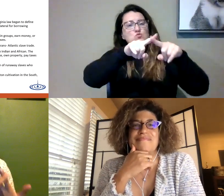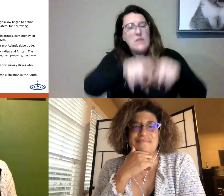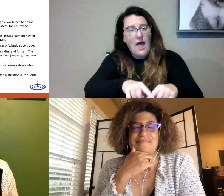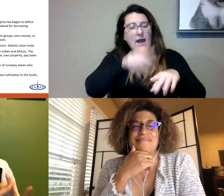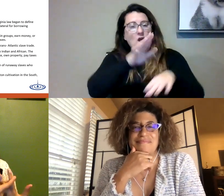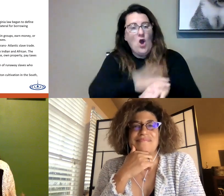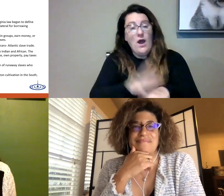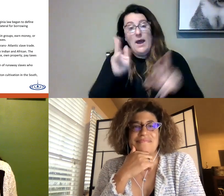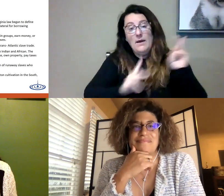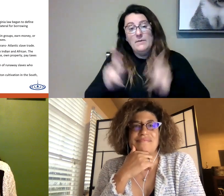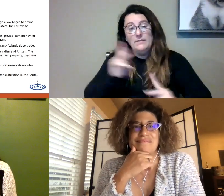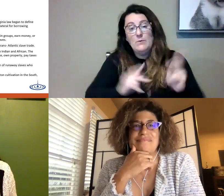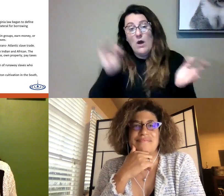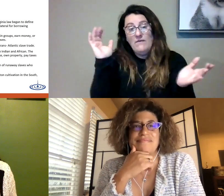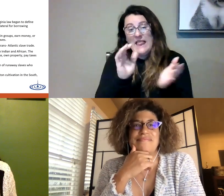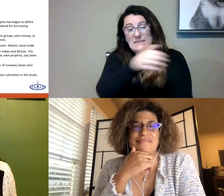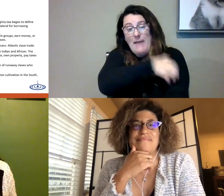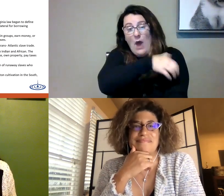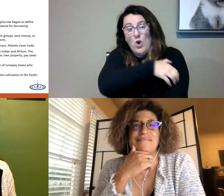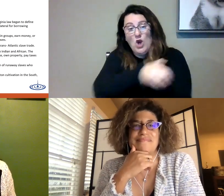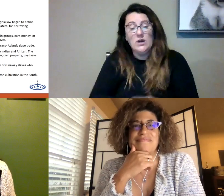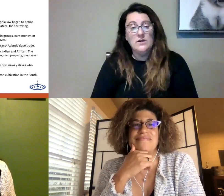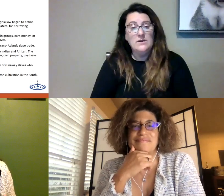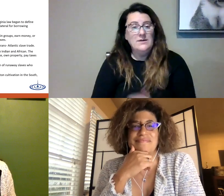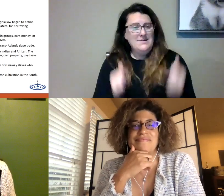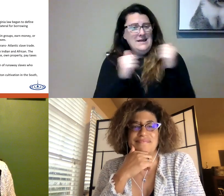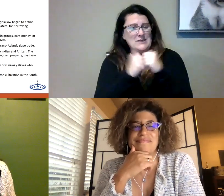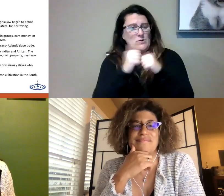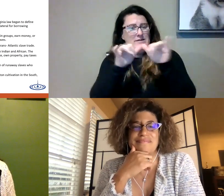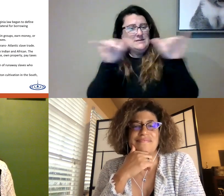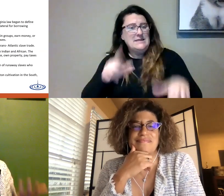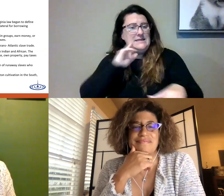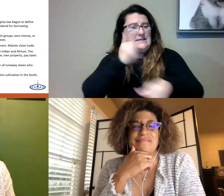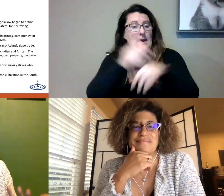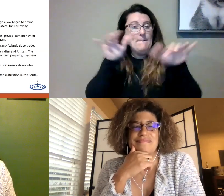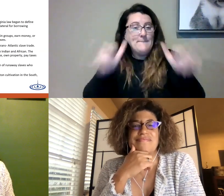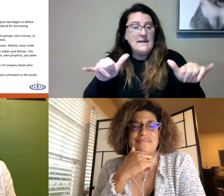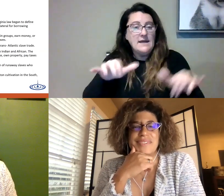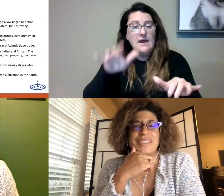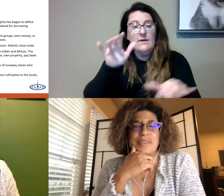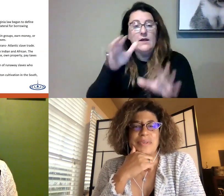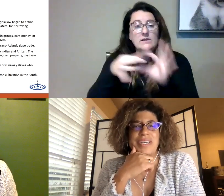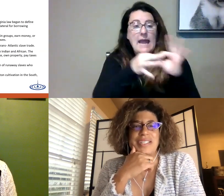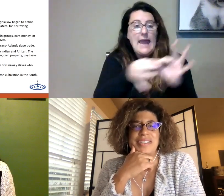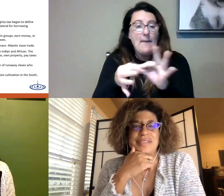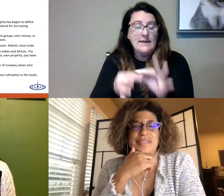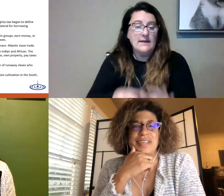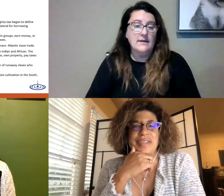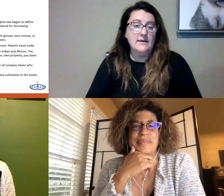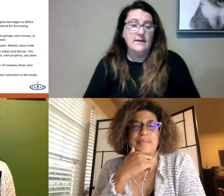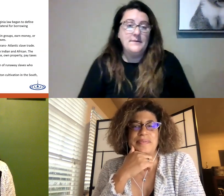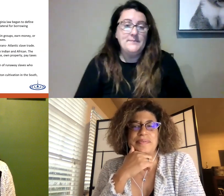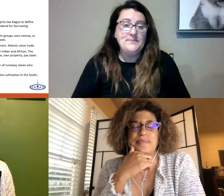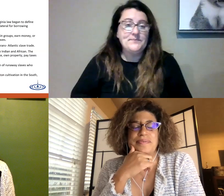on folks who have less power? And what structures and systems are in place to maintain that dynamic? Right,